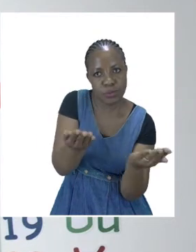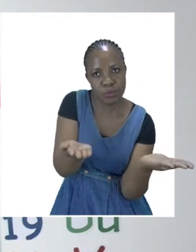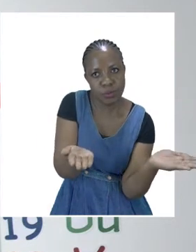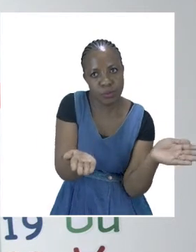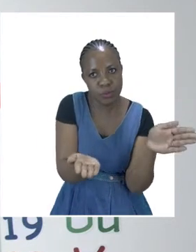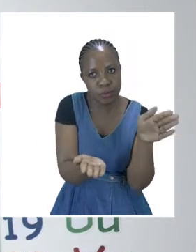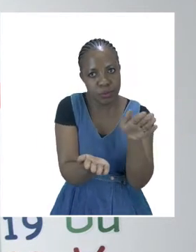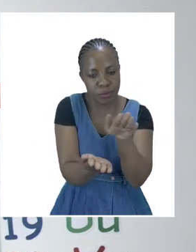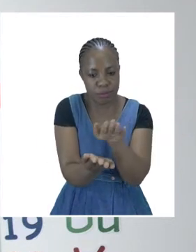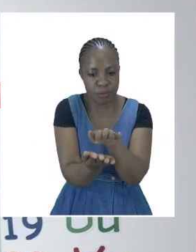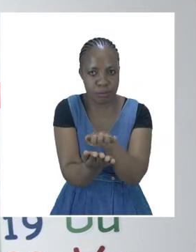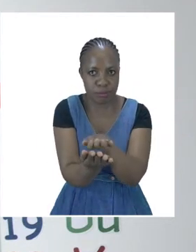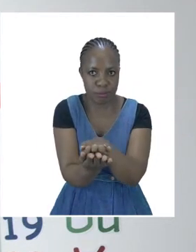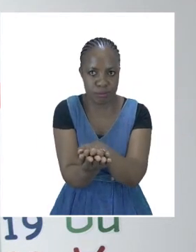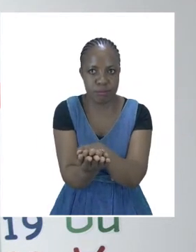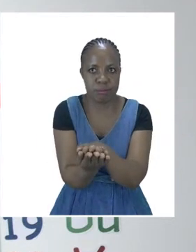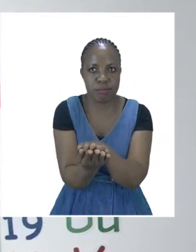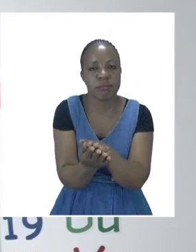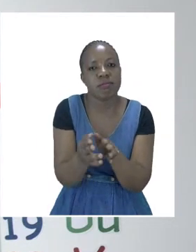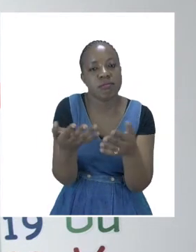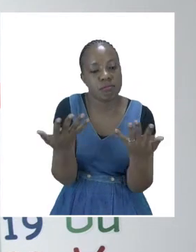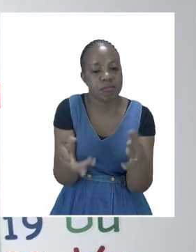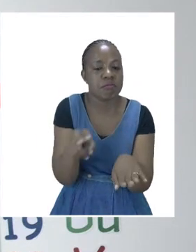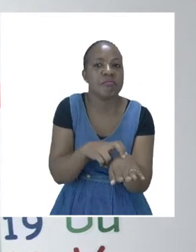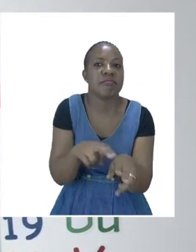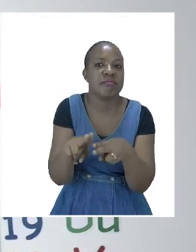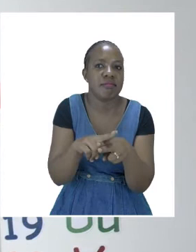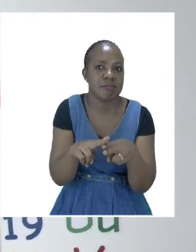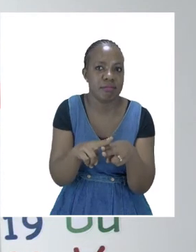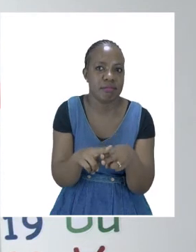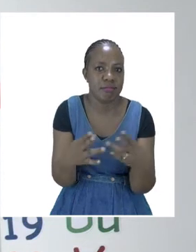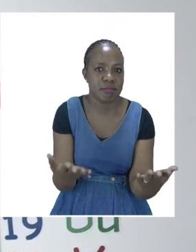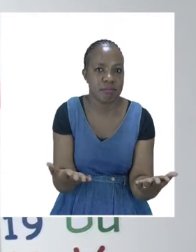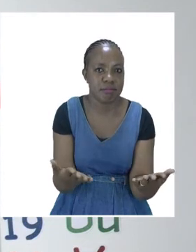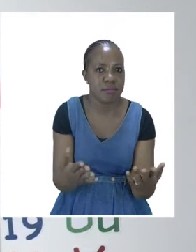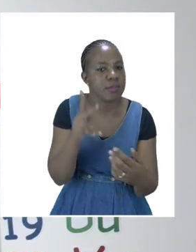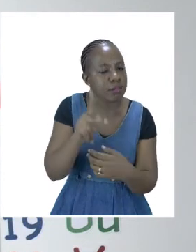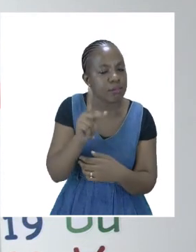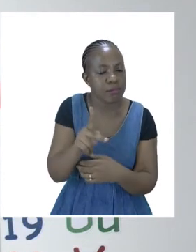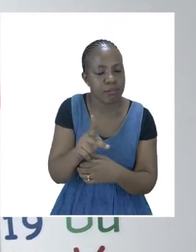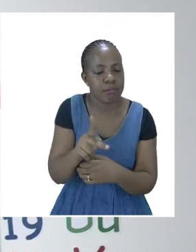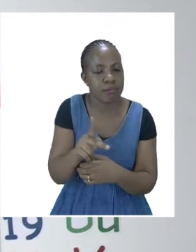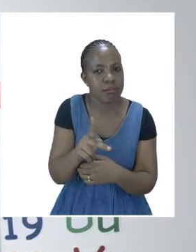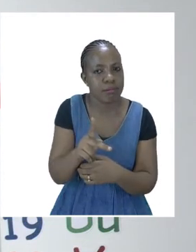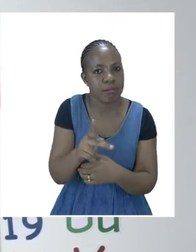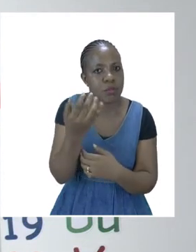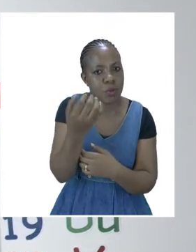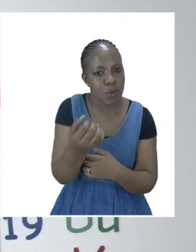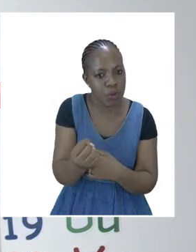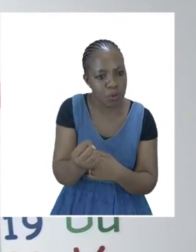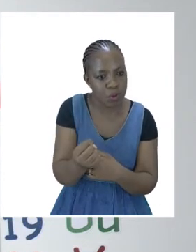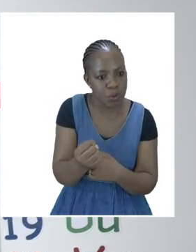it for ready to use. But there is more. We are also available on